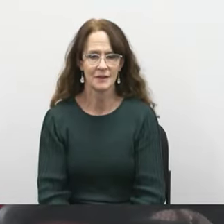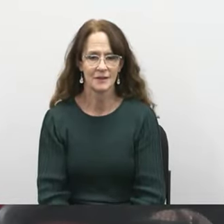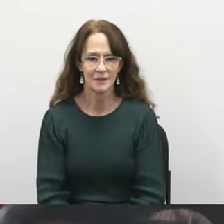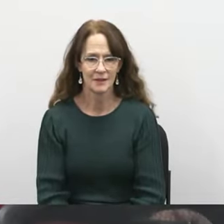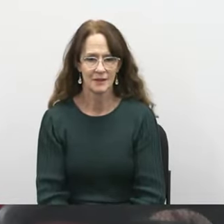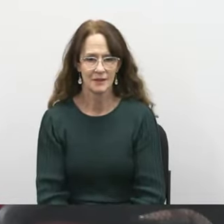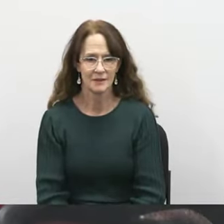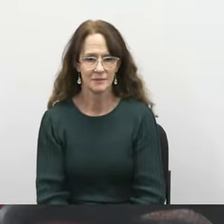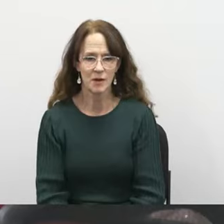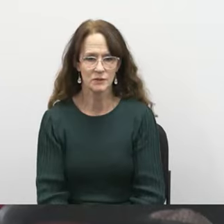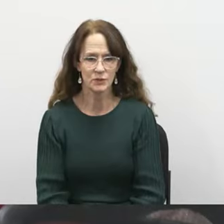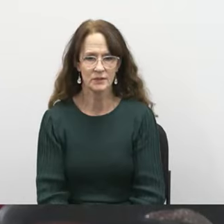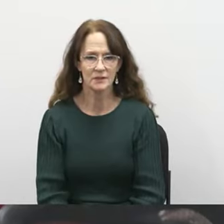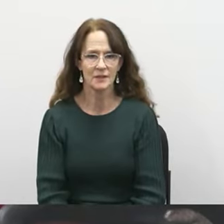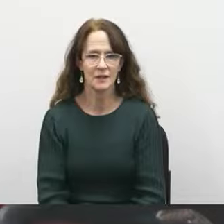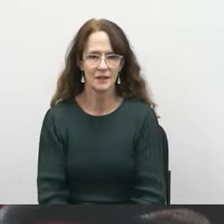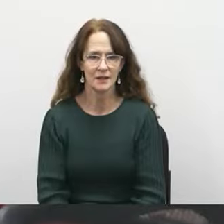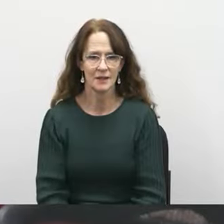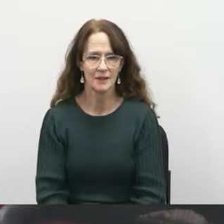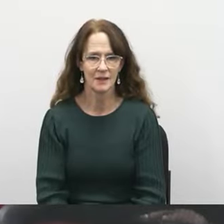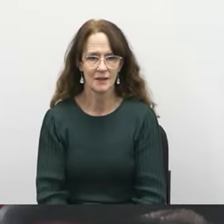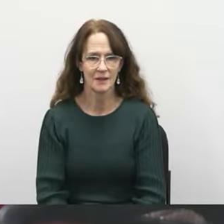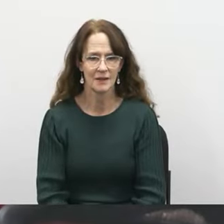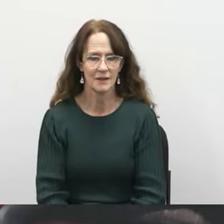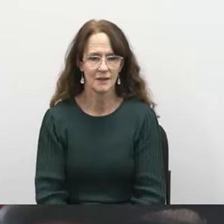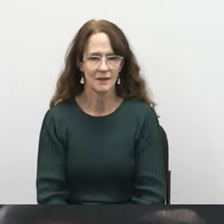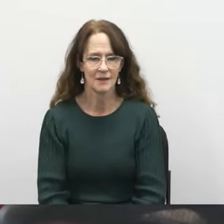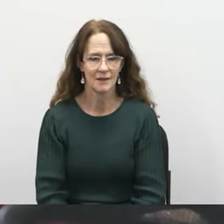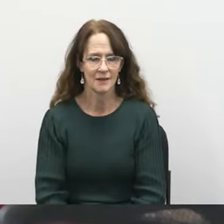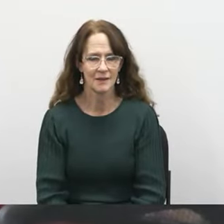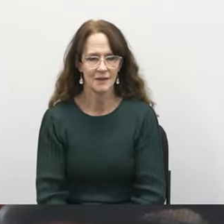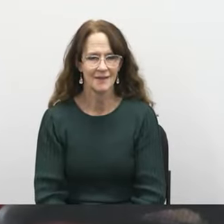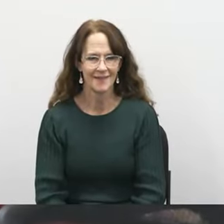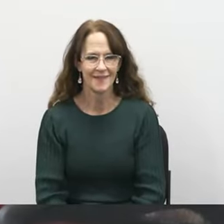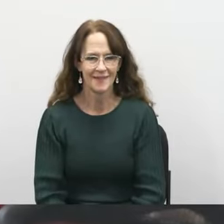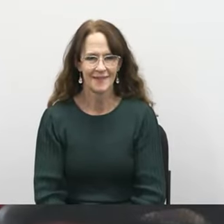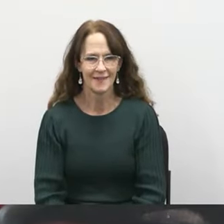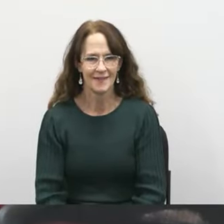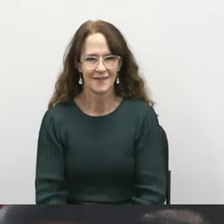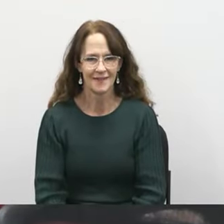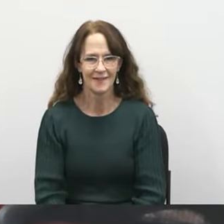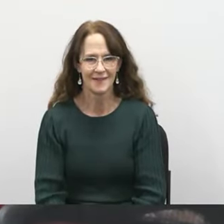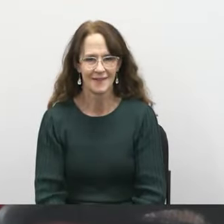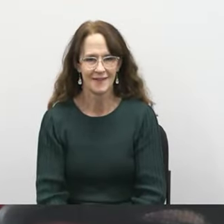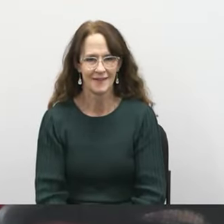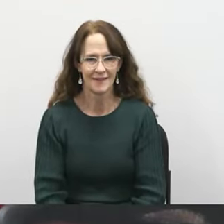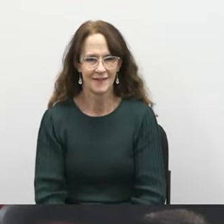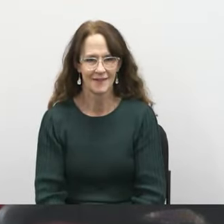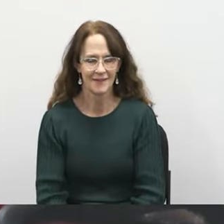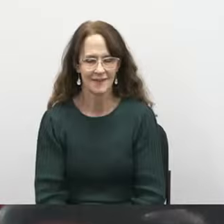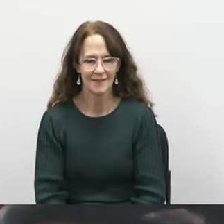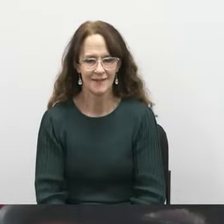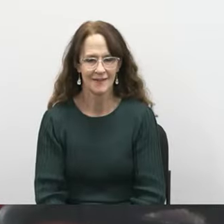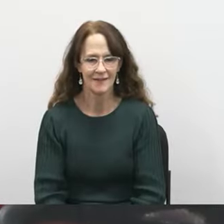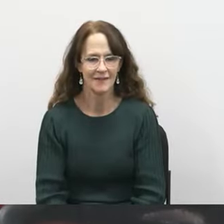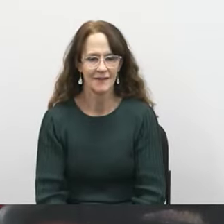las necesidades que necesitamos para nuestro hogar, para la ayuda de nuestros hijos.